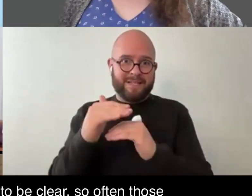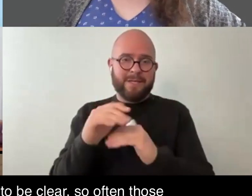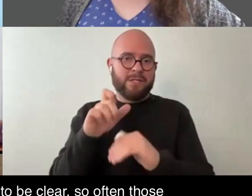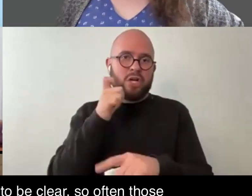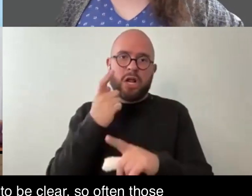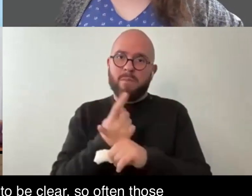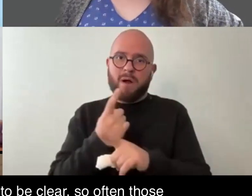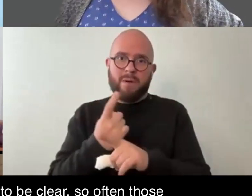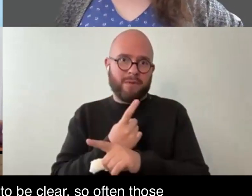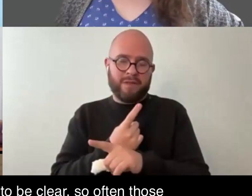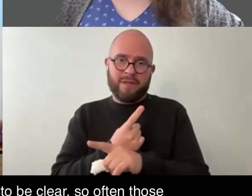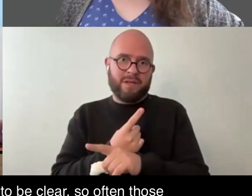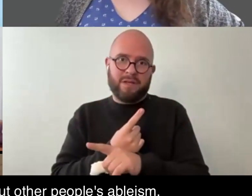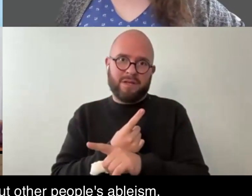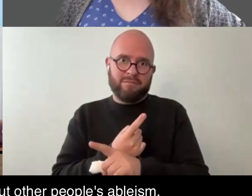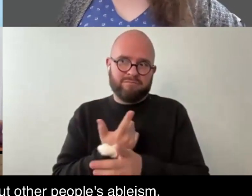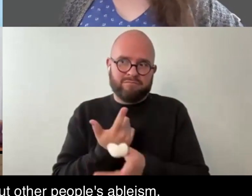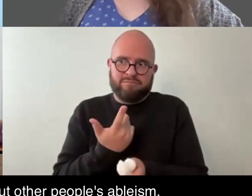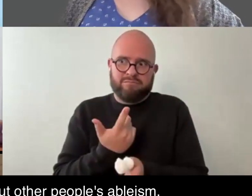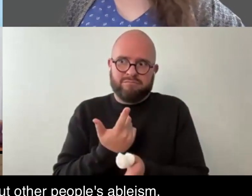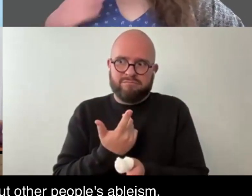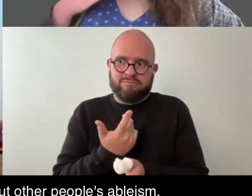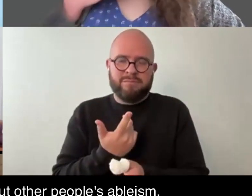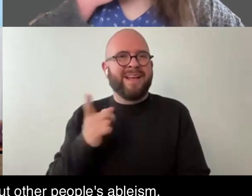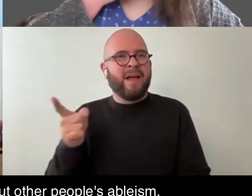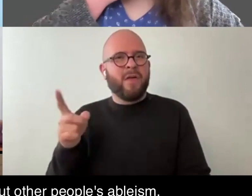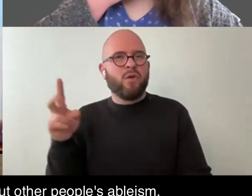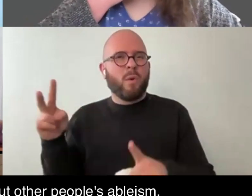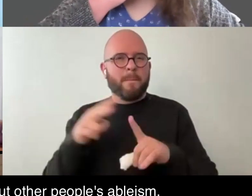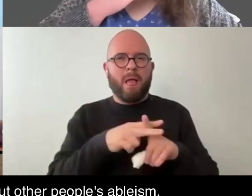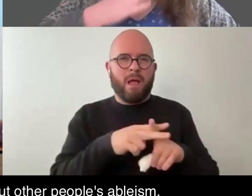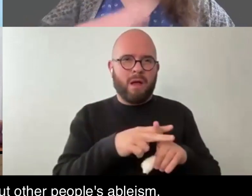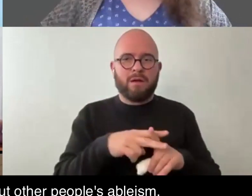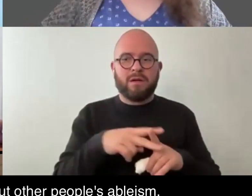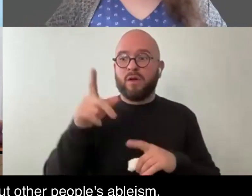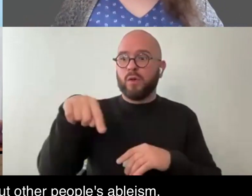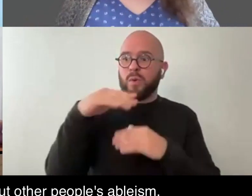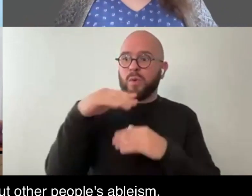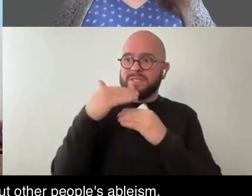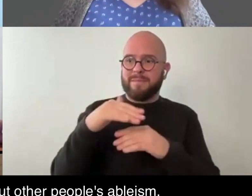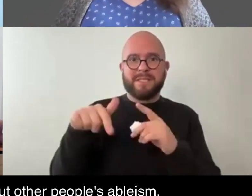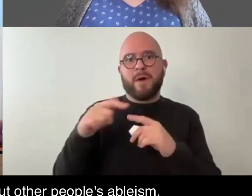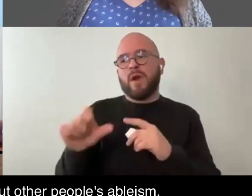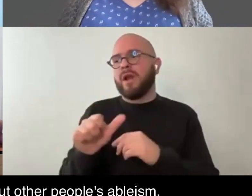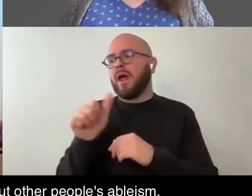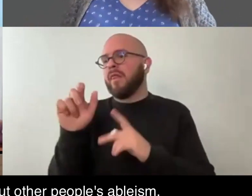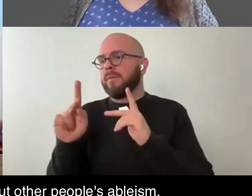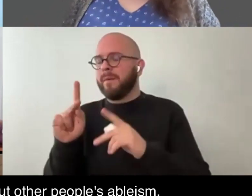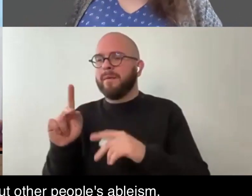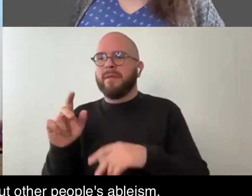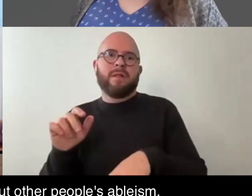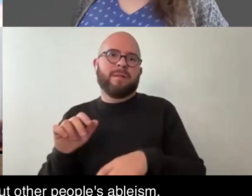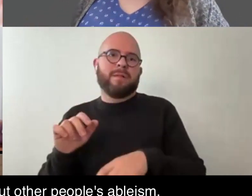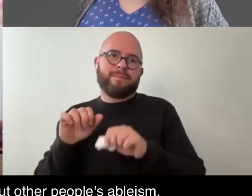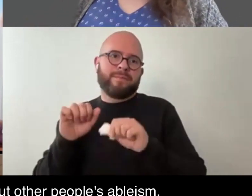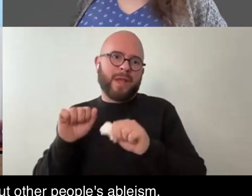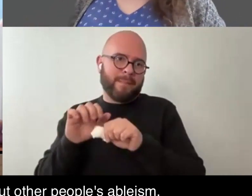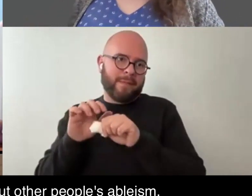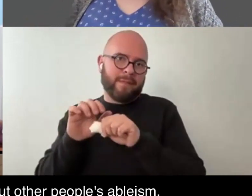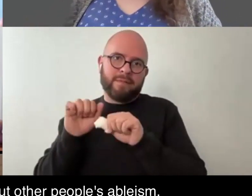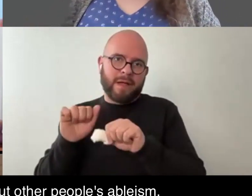poorly applied. So often those limits are also about other people's ableism, crappy structures,